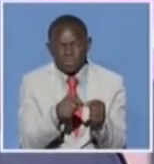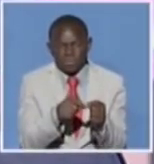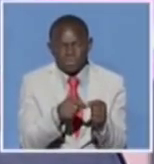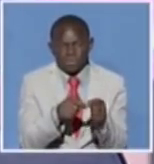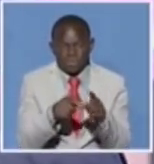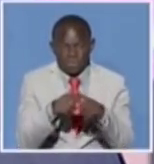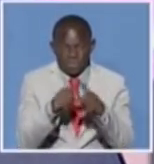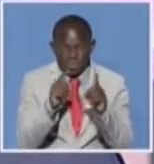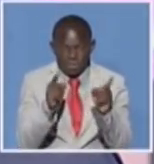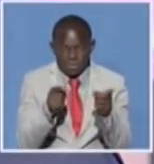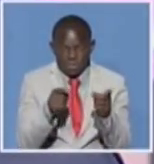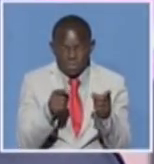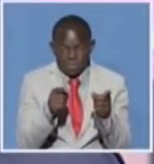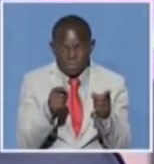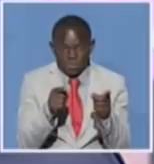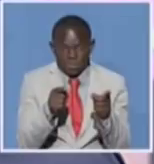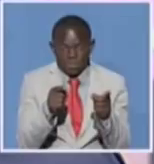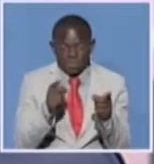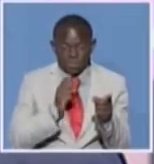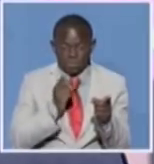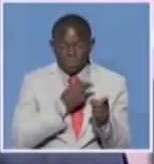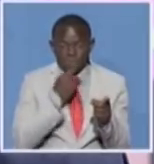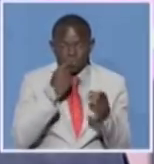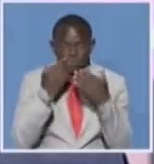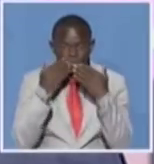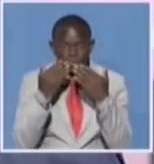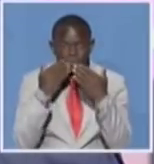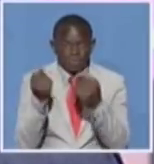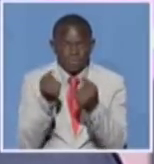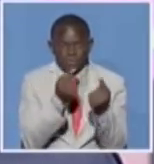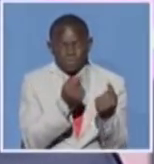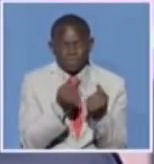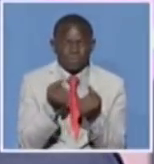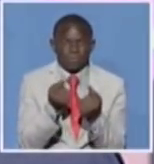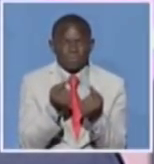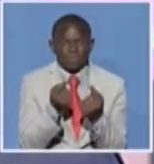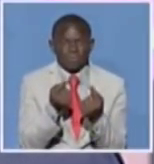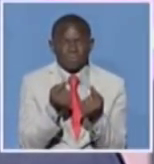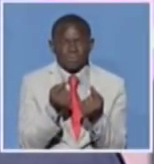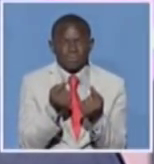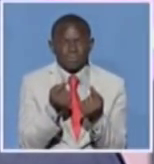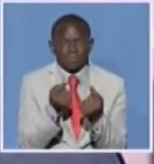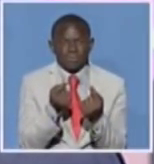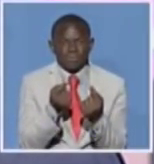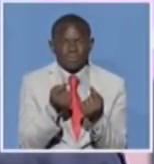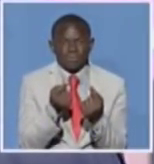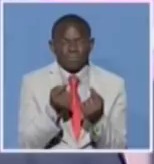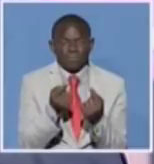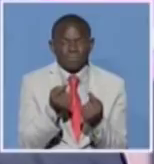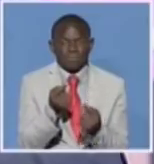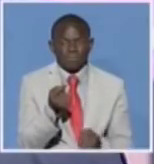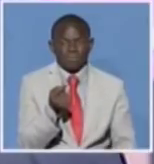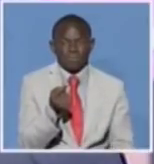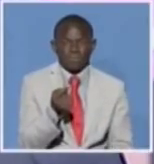and accept the situation that we are in, and consider it not as saying we